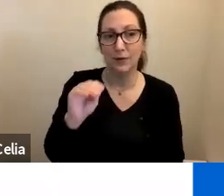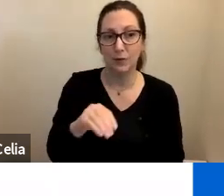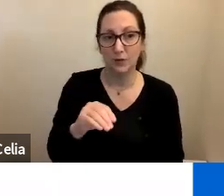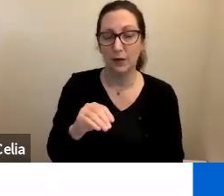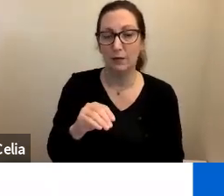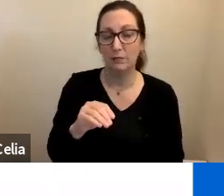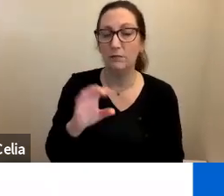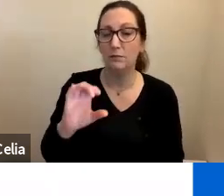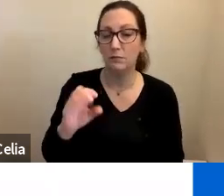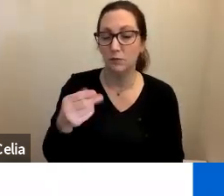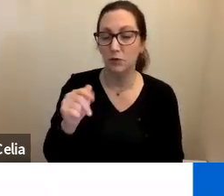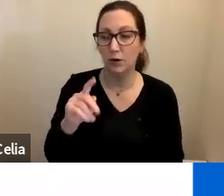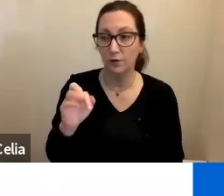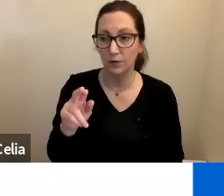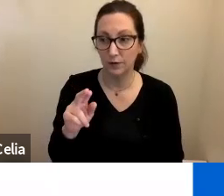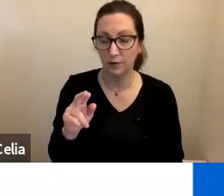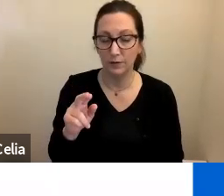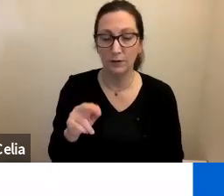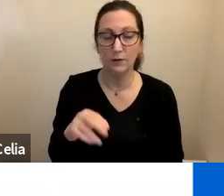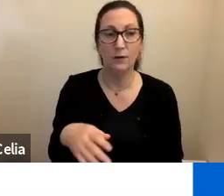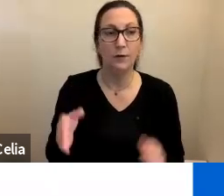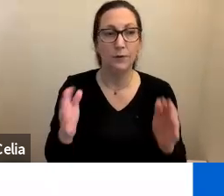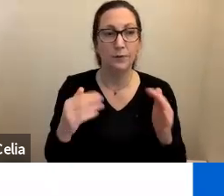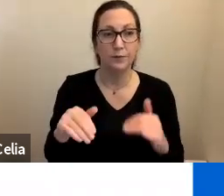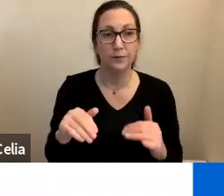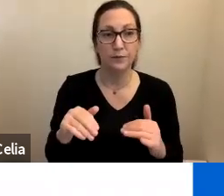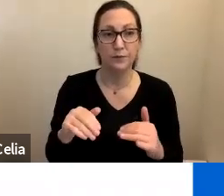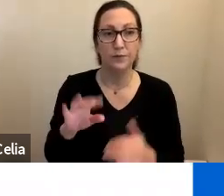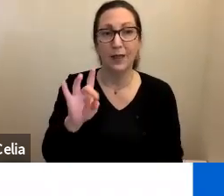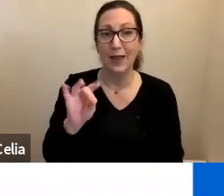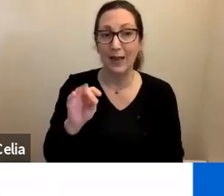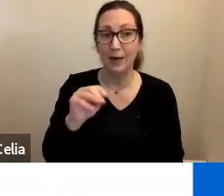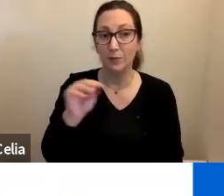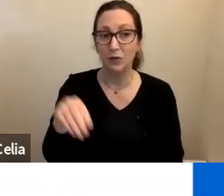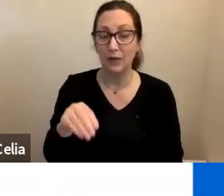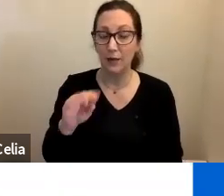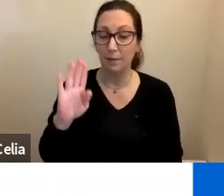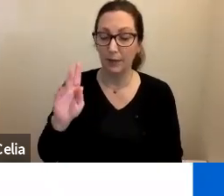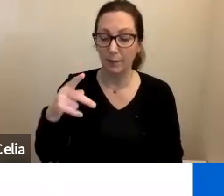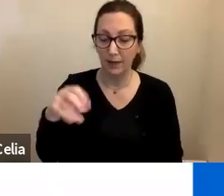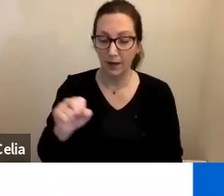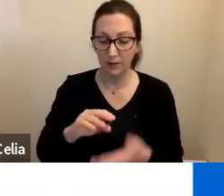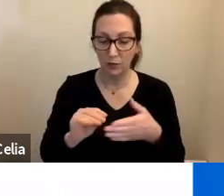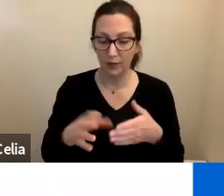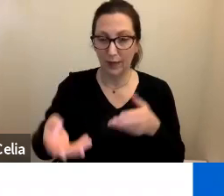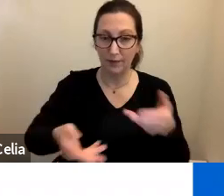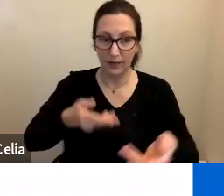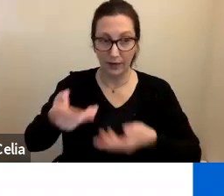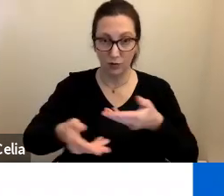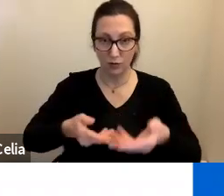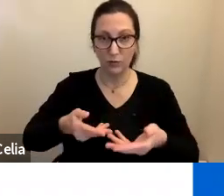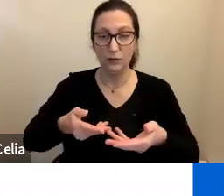charter. For the 80%, the BPS student